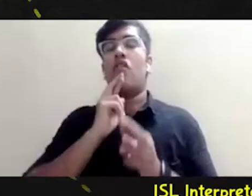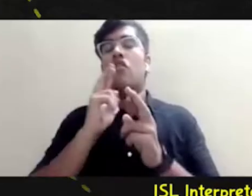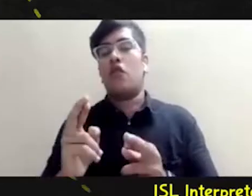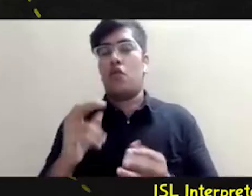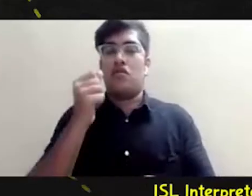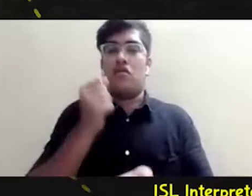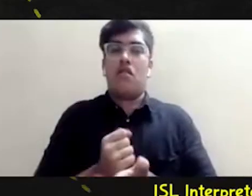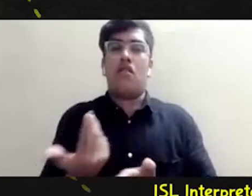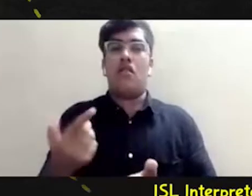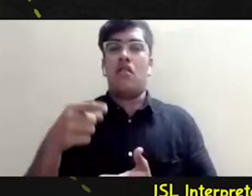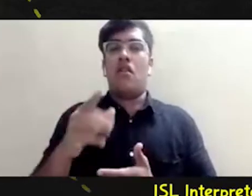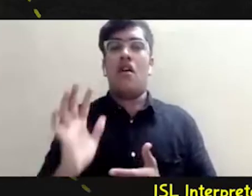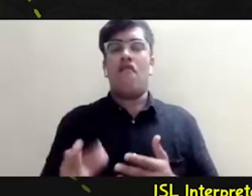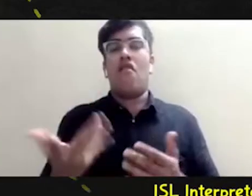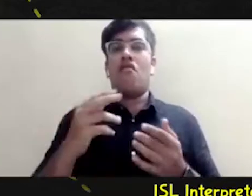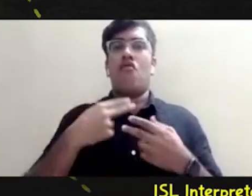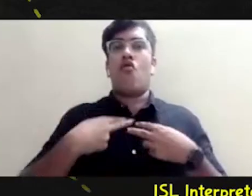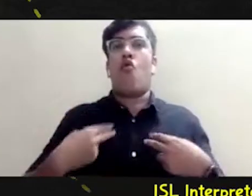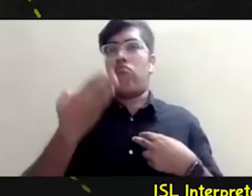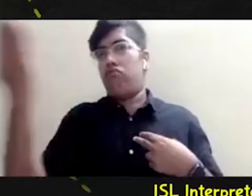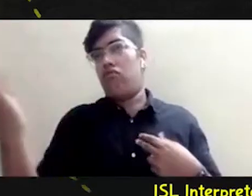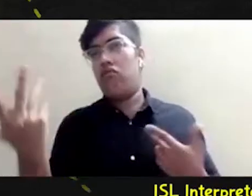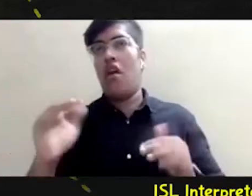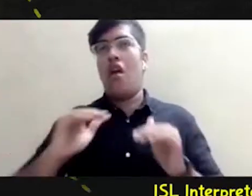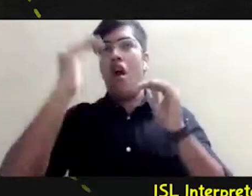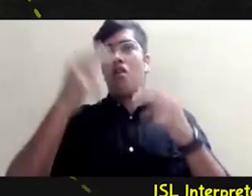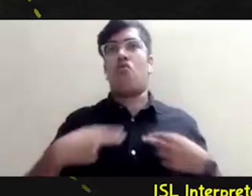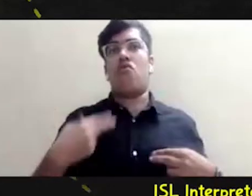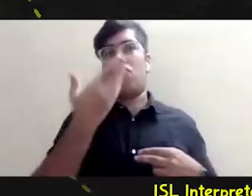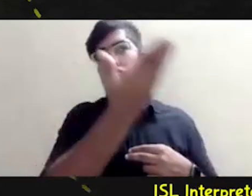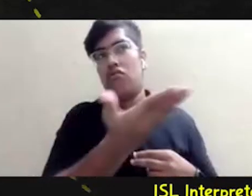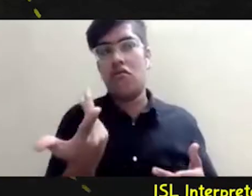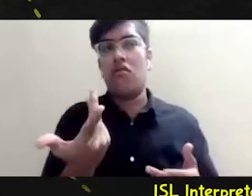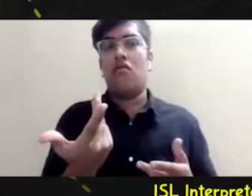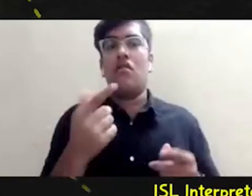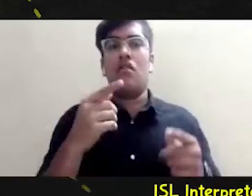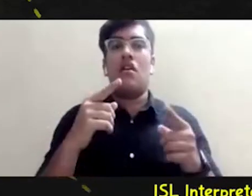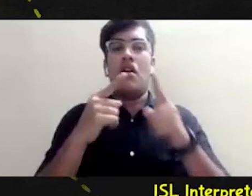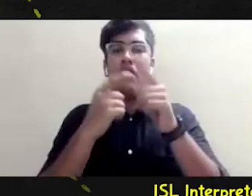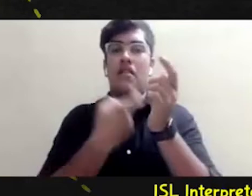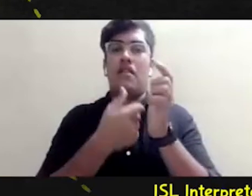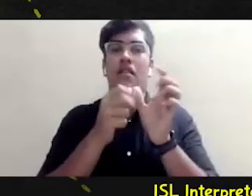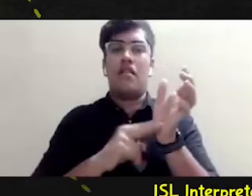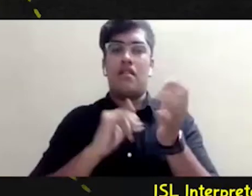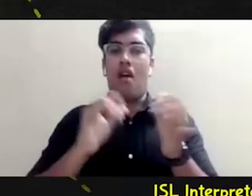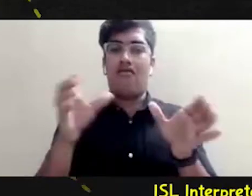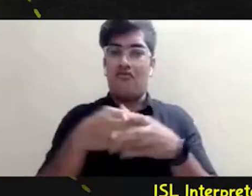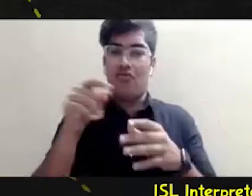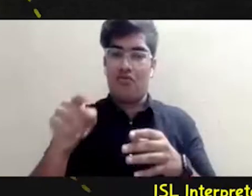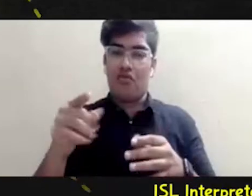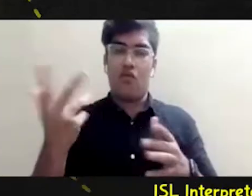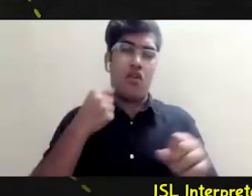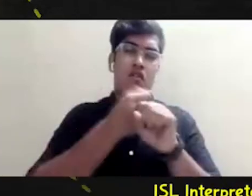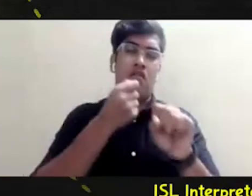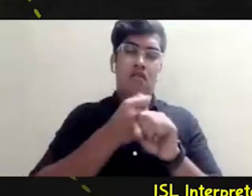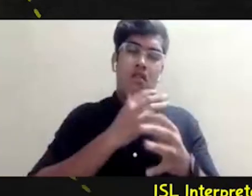been Supreme Court petition, High Court petition. The trans community is a valid example, which has been actively fighting for rights and sort of going and